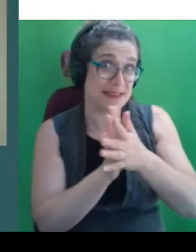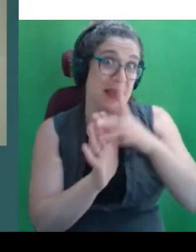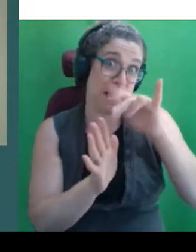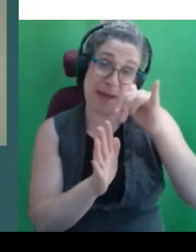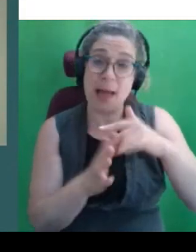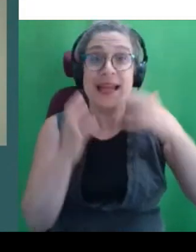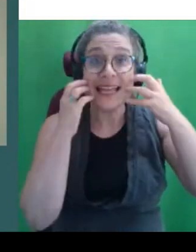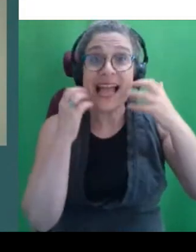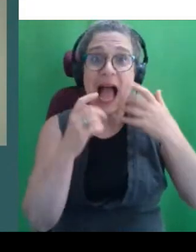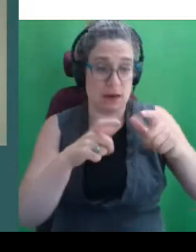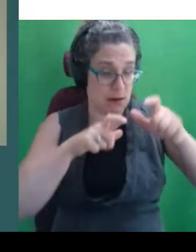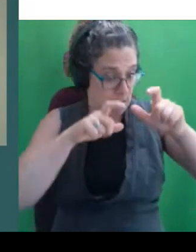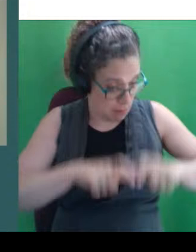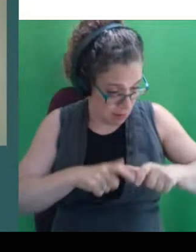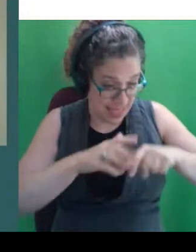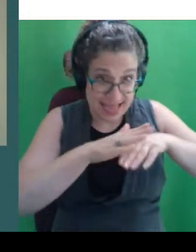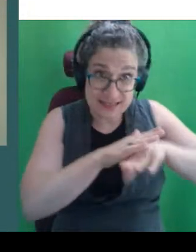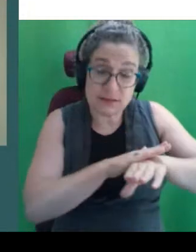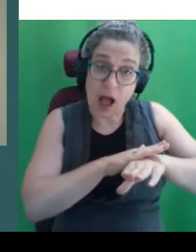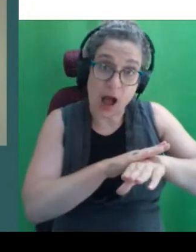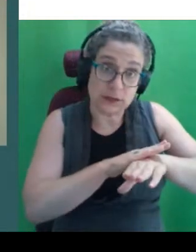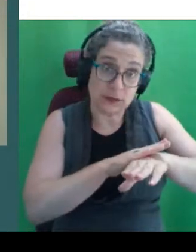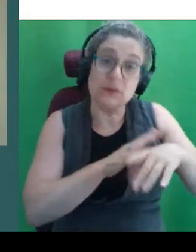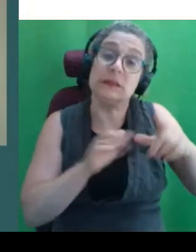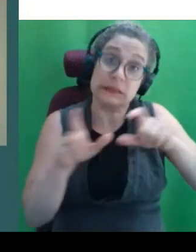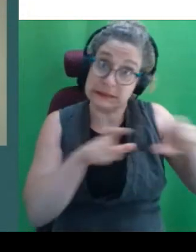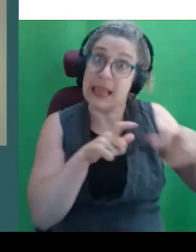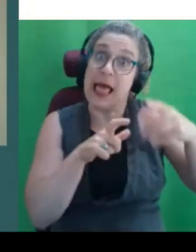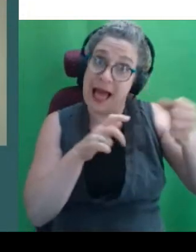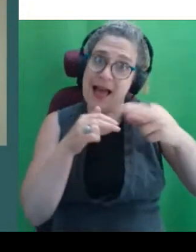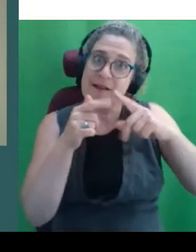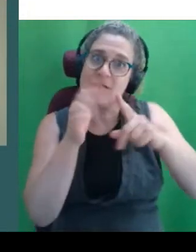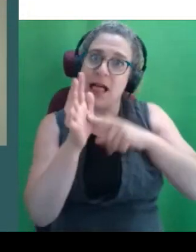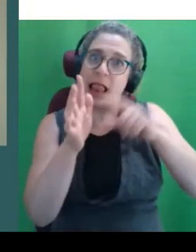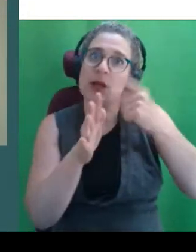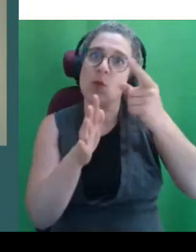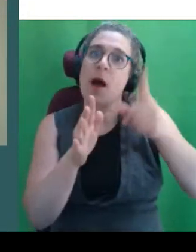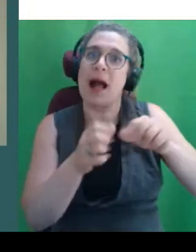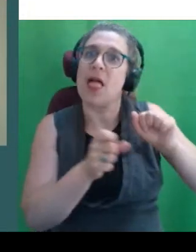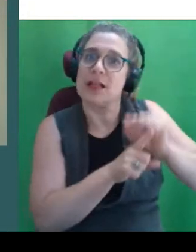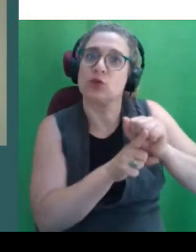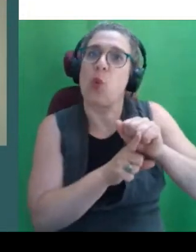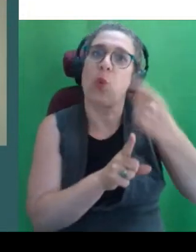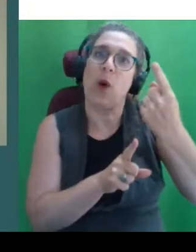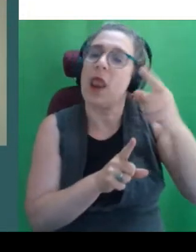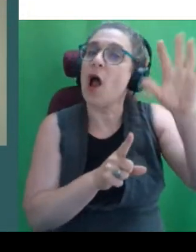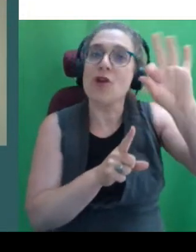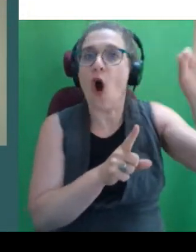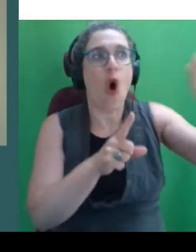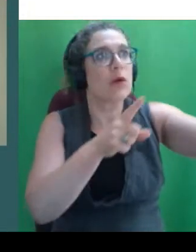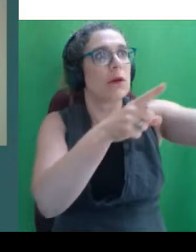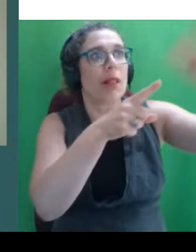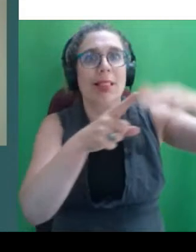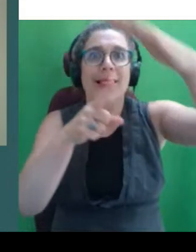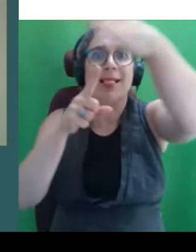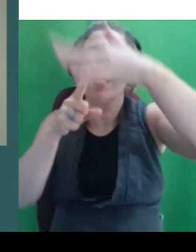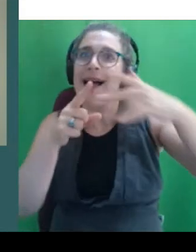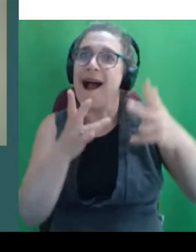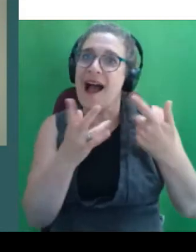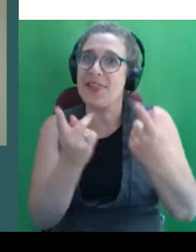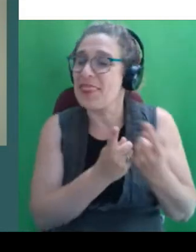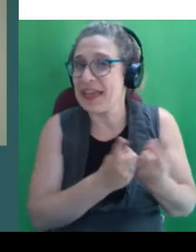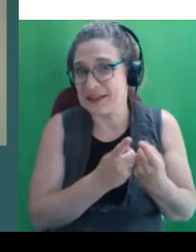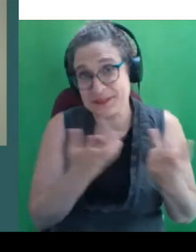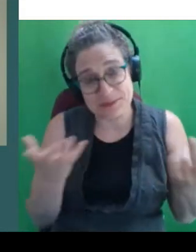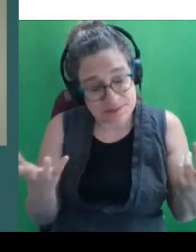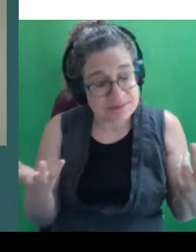of any studies specifically to answer that question directly, but